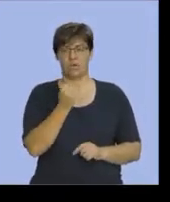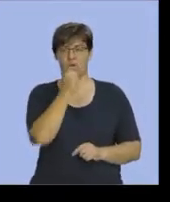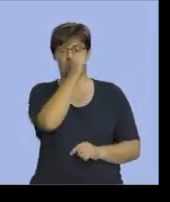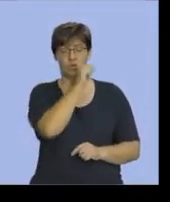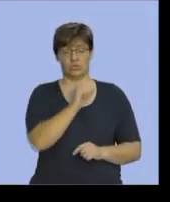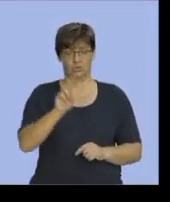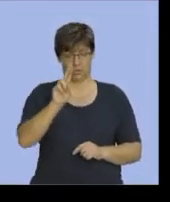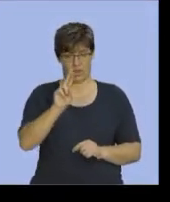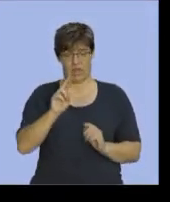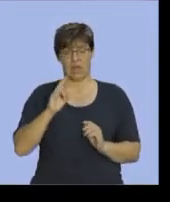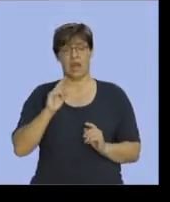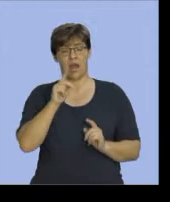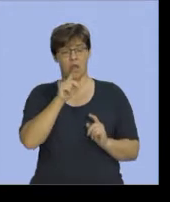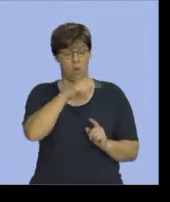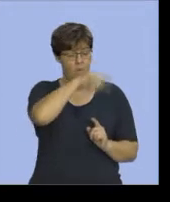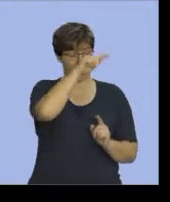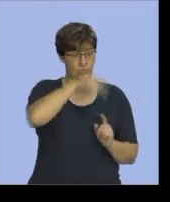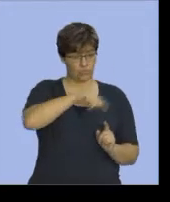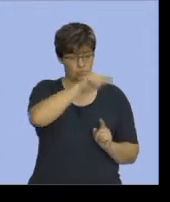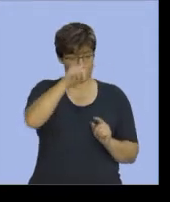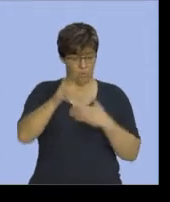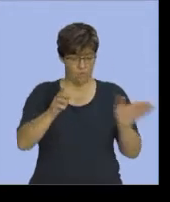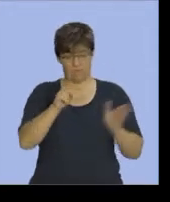root on both sides.